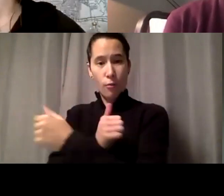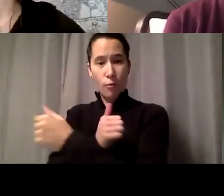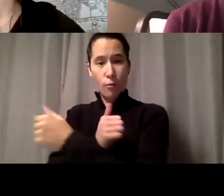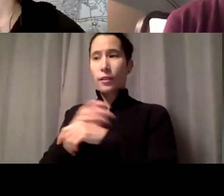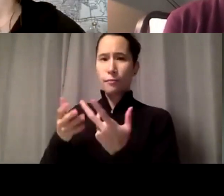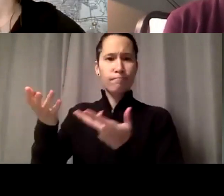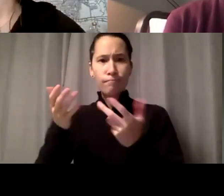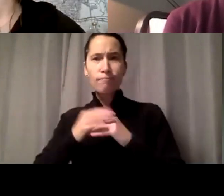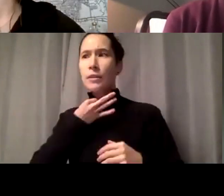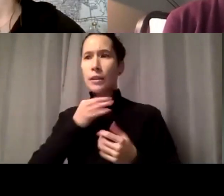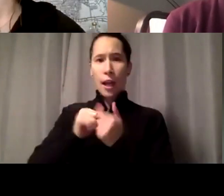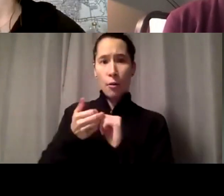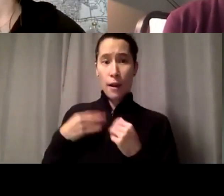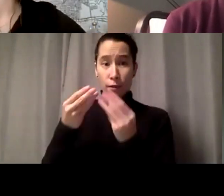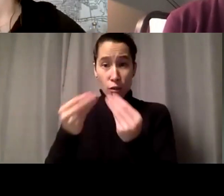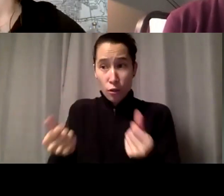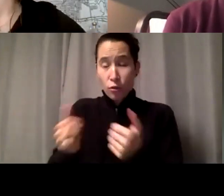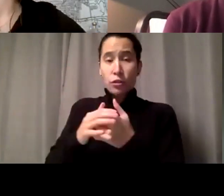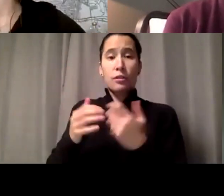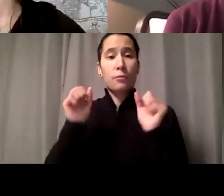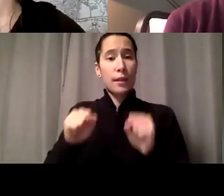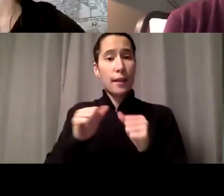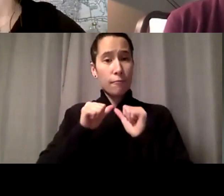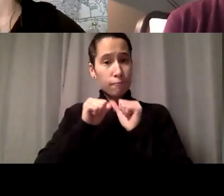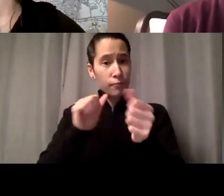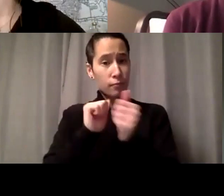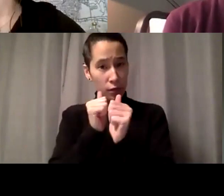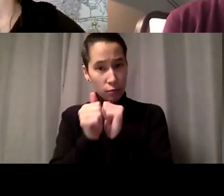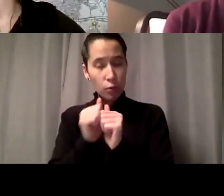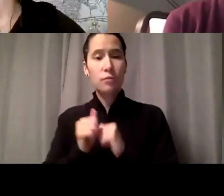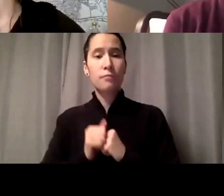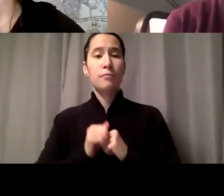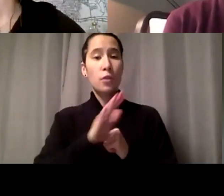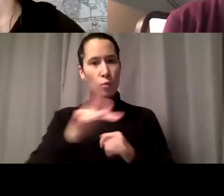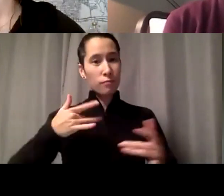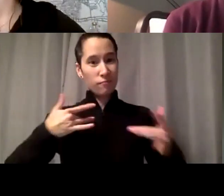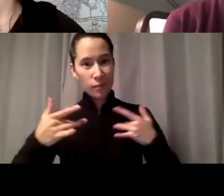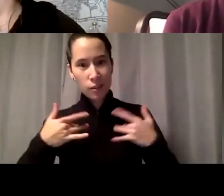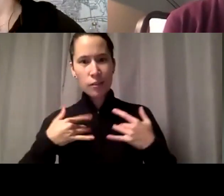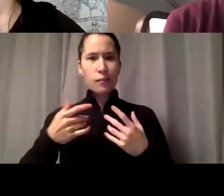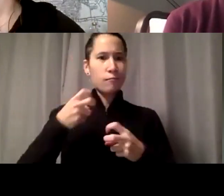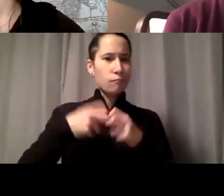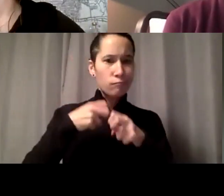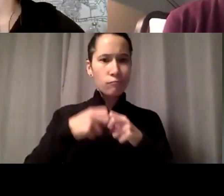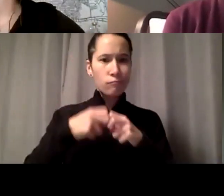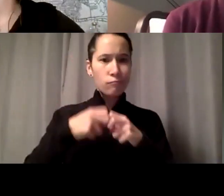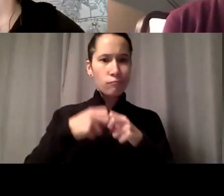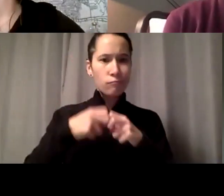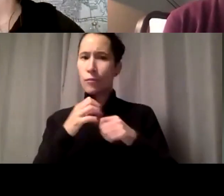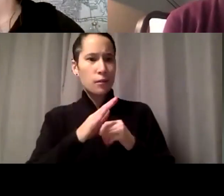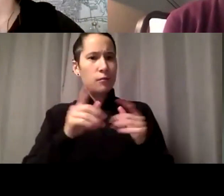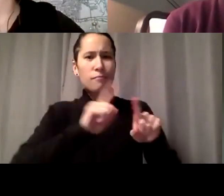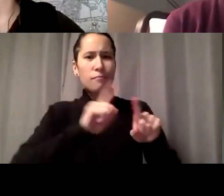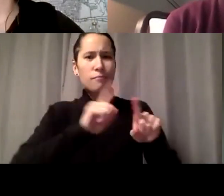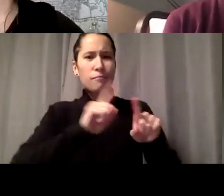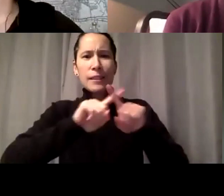sport. While we listen to each of your concerns and understand the unique complexities of each of your sports, we're